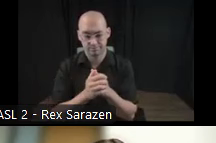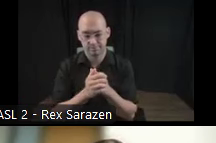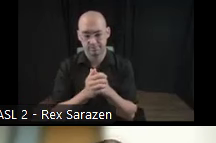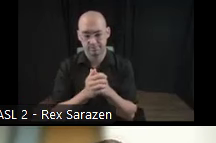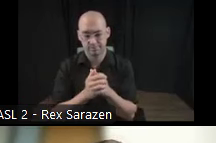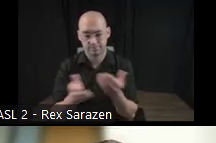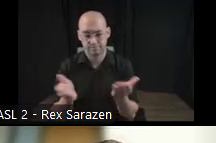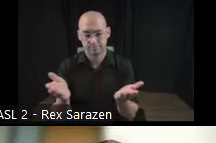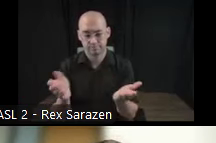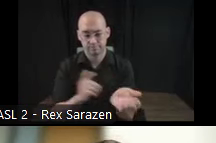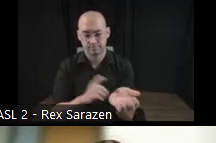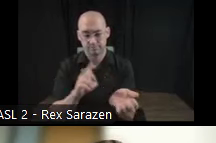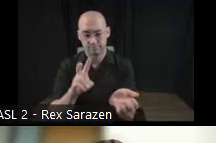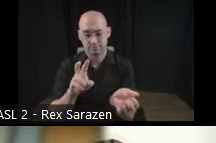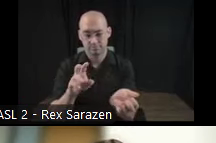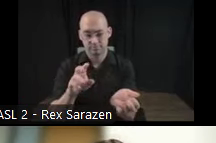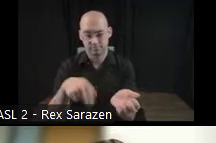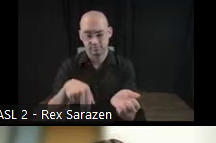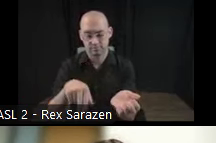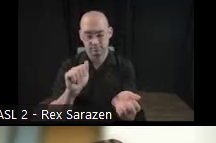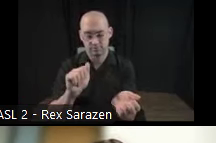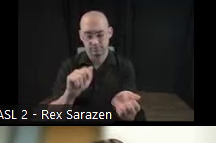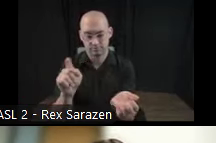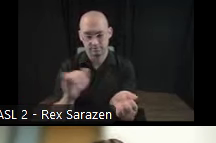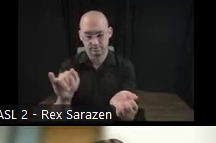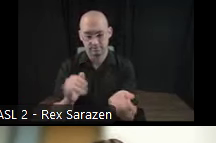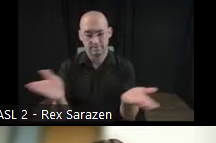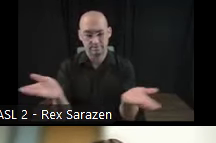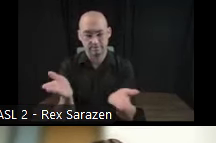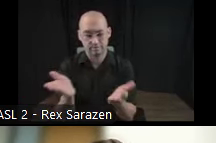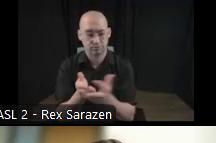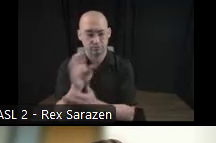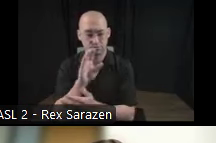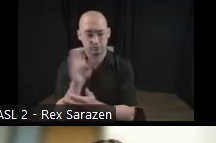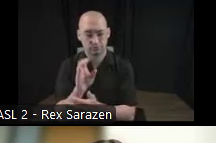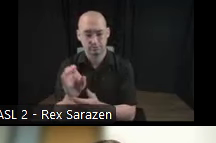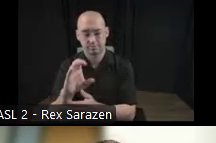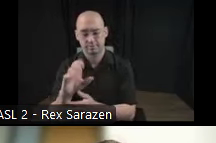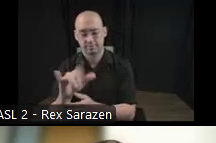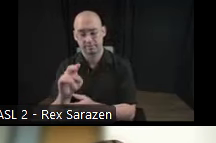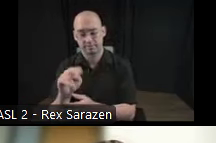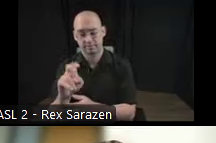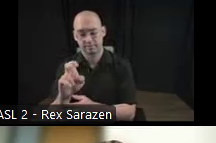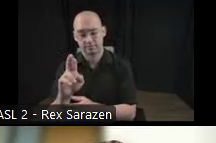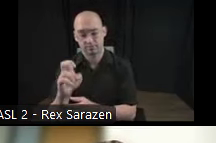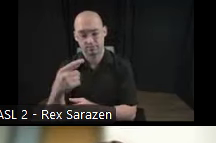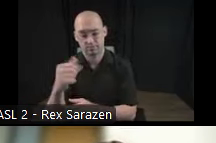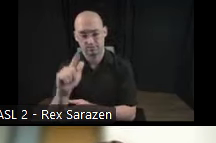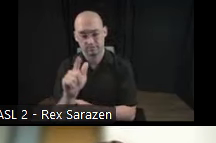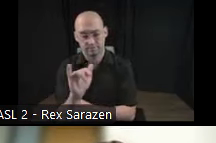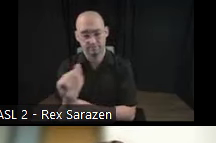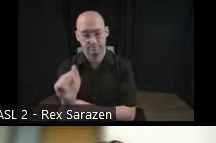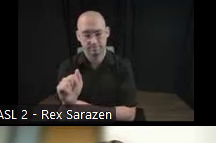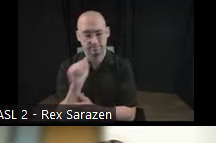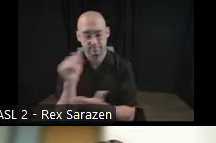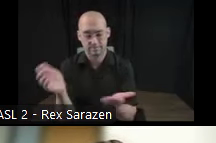Dr. Kazi. Here via Zoom. Celine Regalia. I think she's not coming.